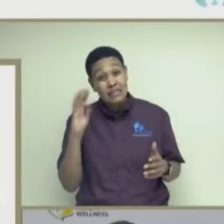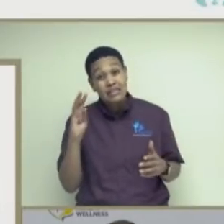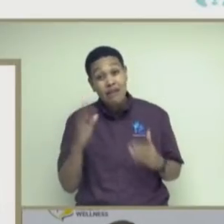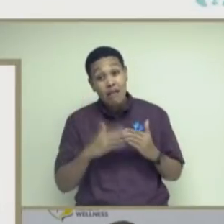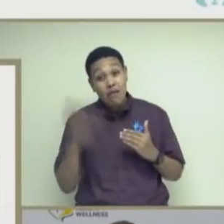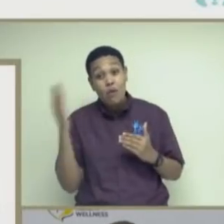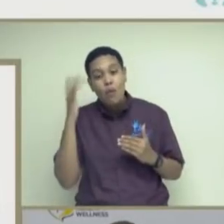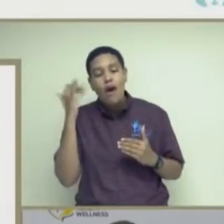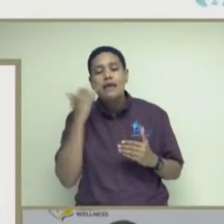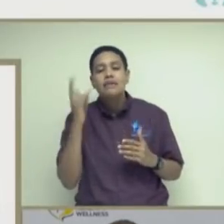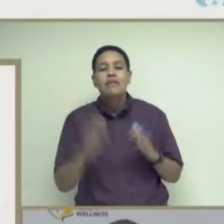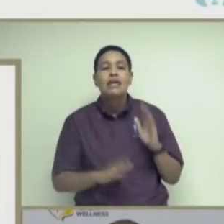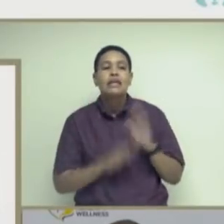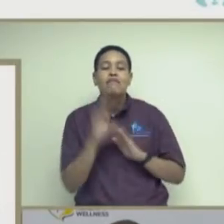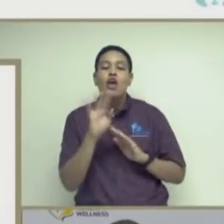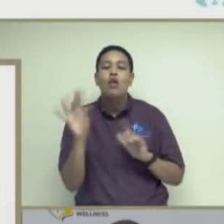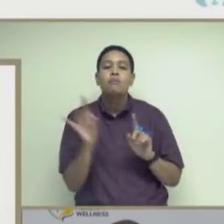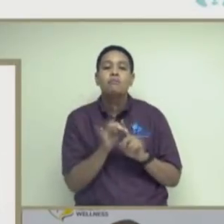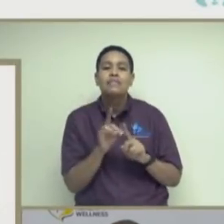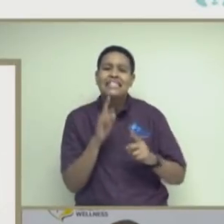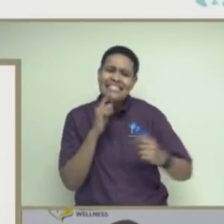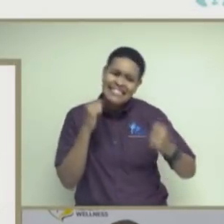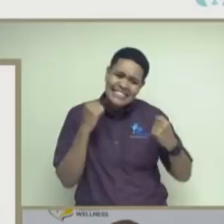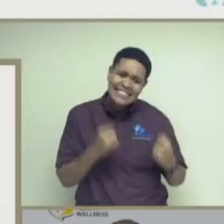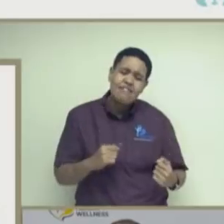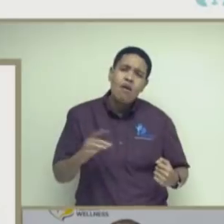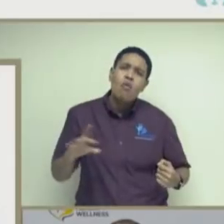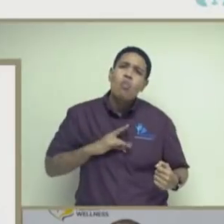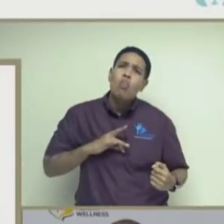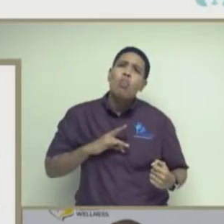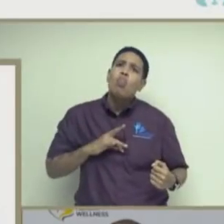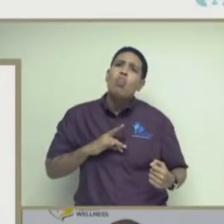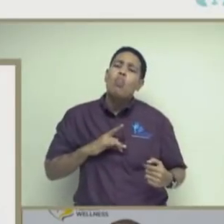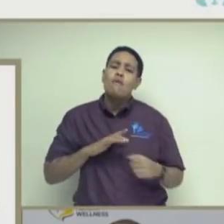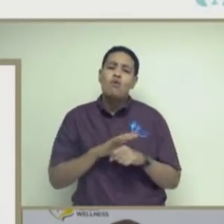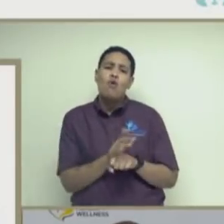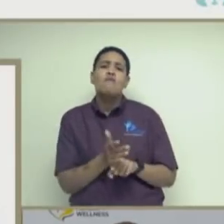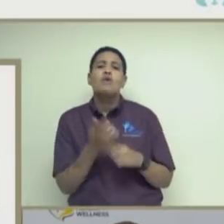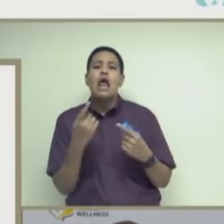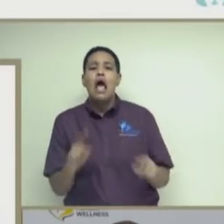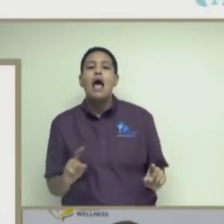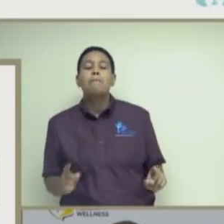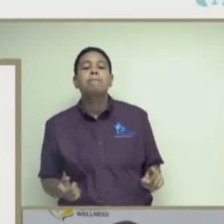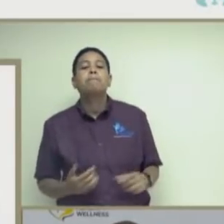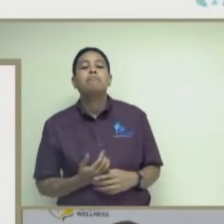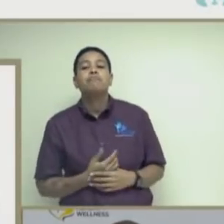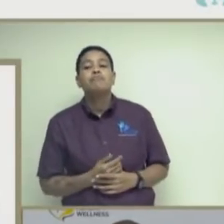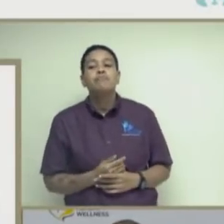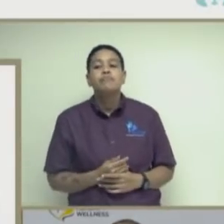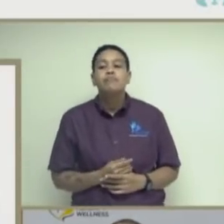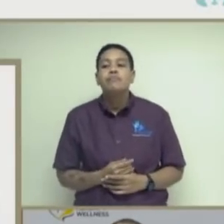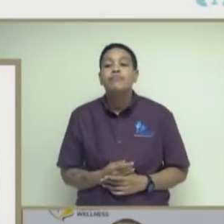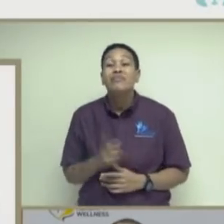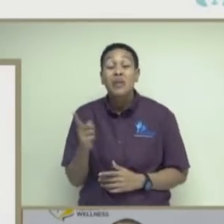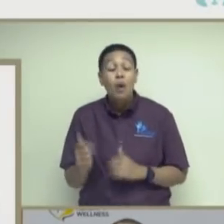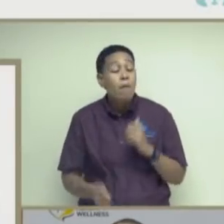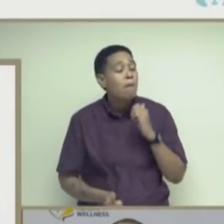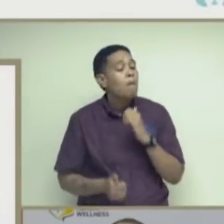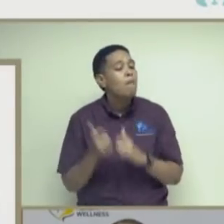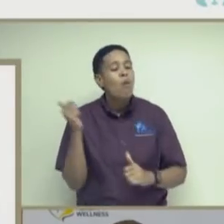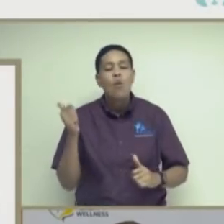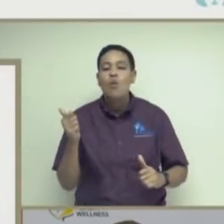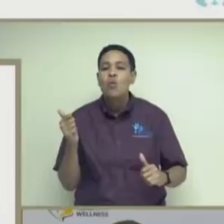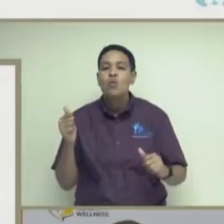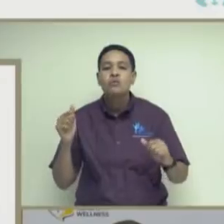if they developed a severe case of COVID-19. They would be the most likely to